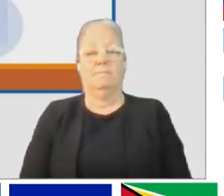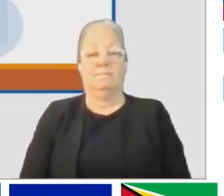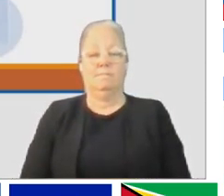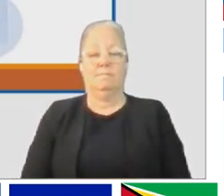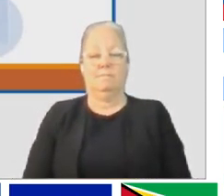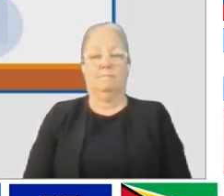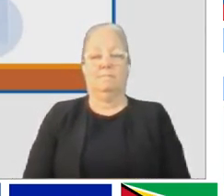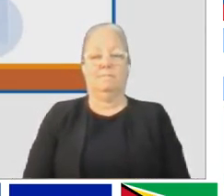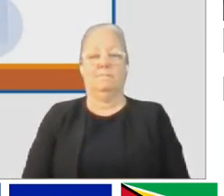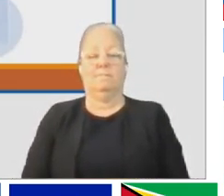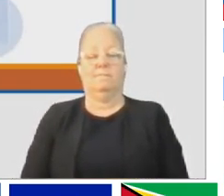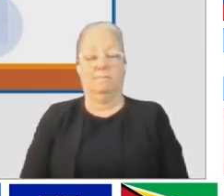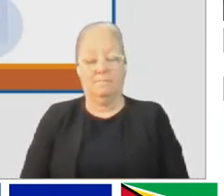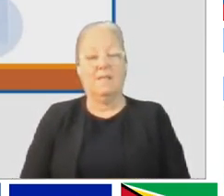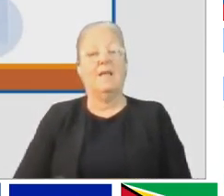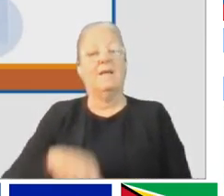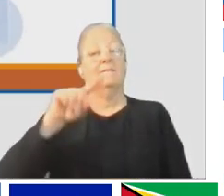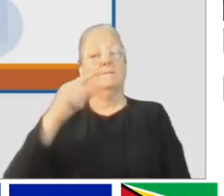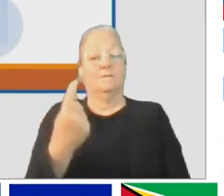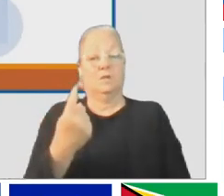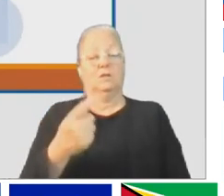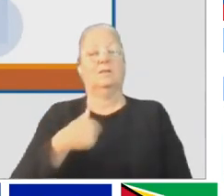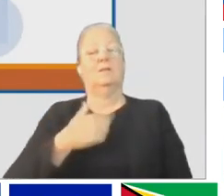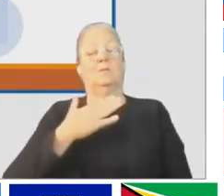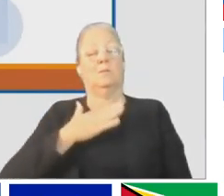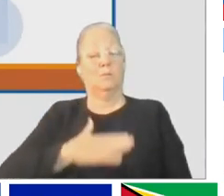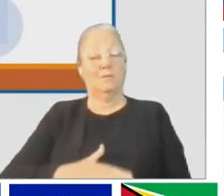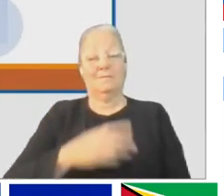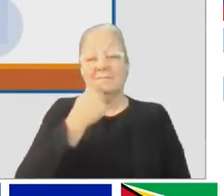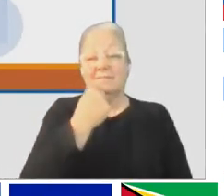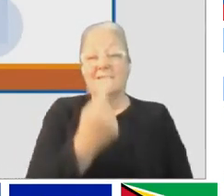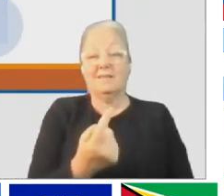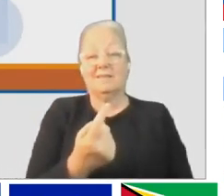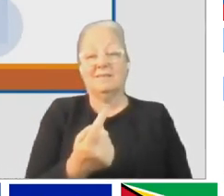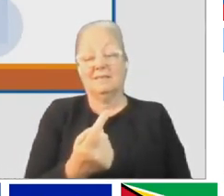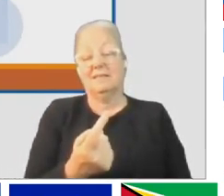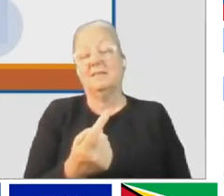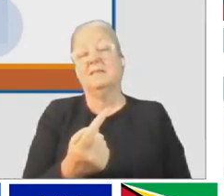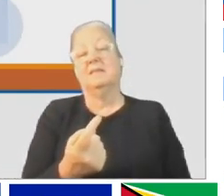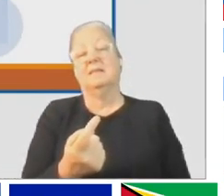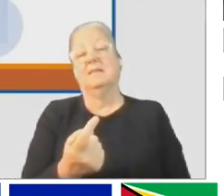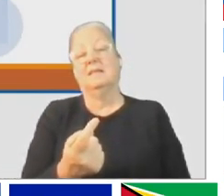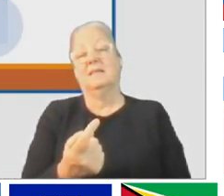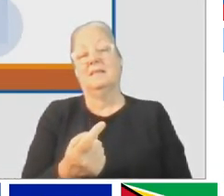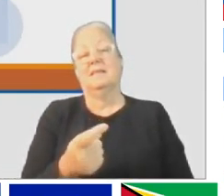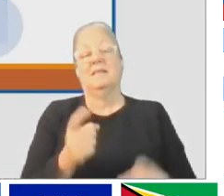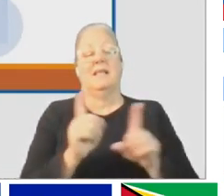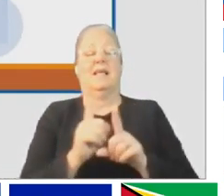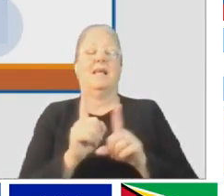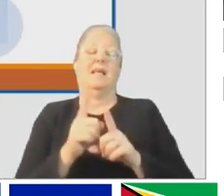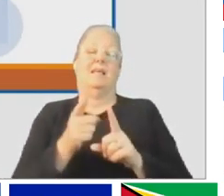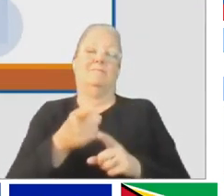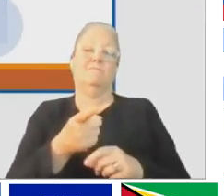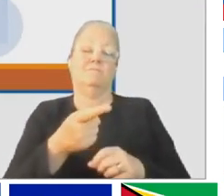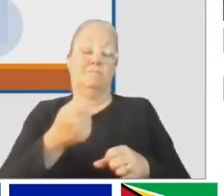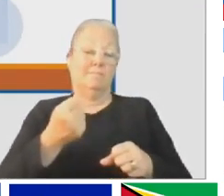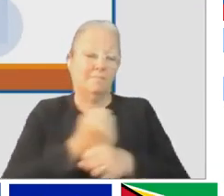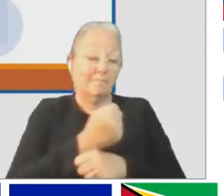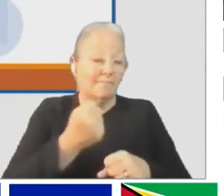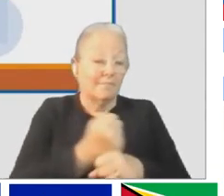So first of all, I wanted to let you know what are the divisions of labor when we are looking